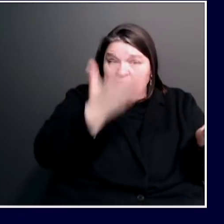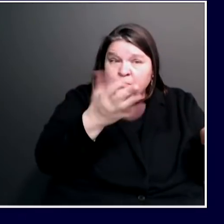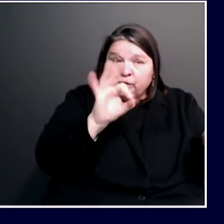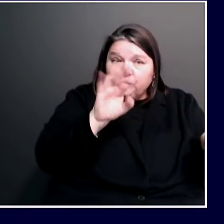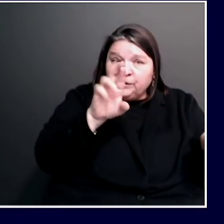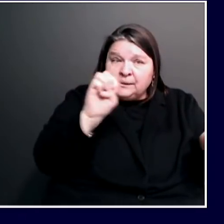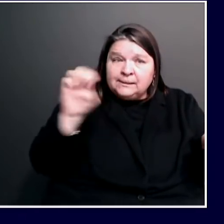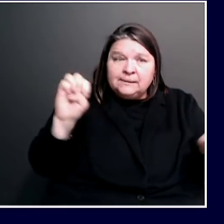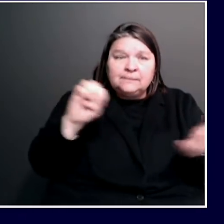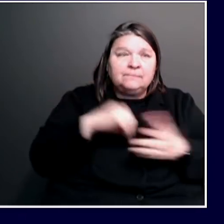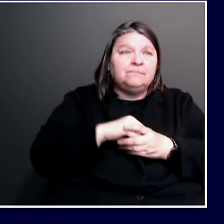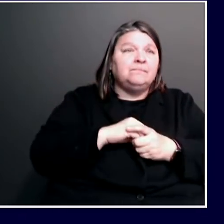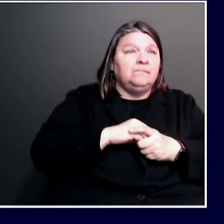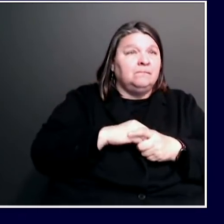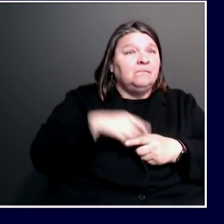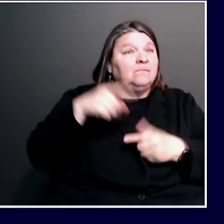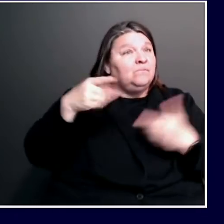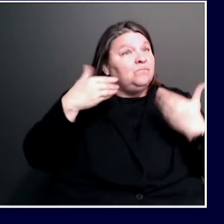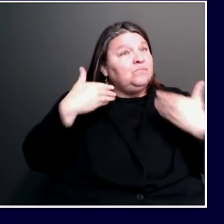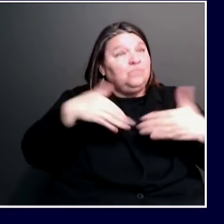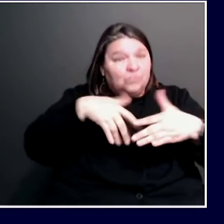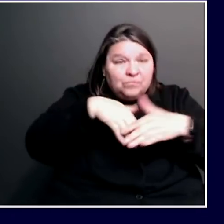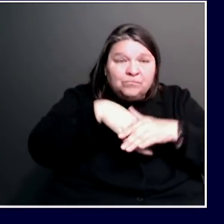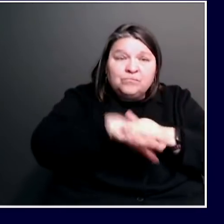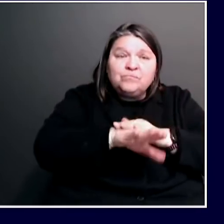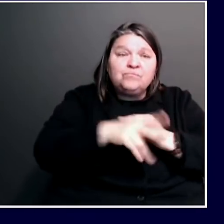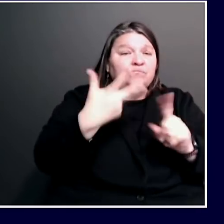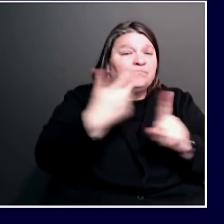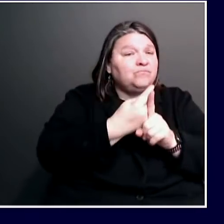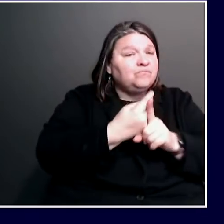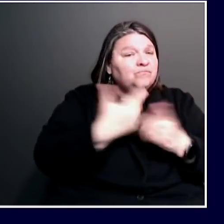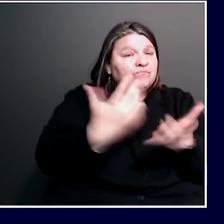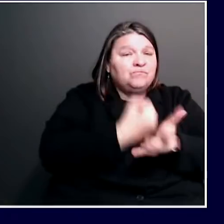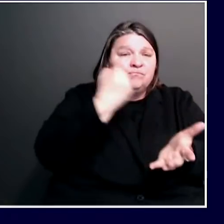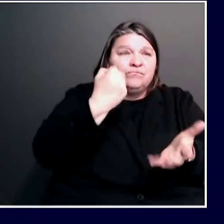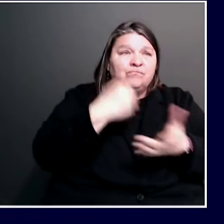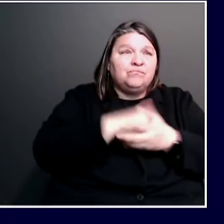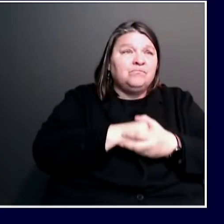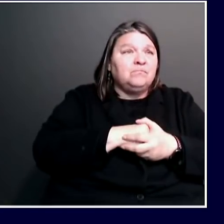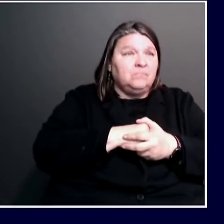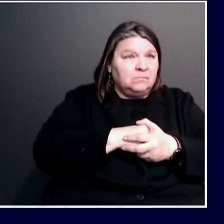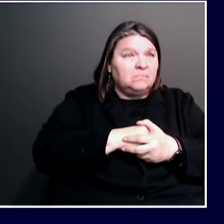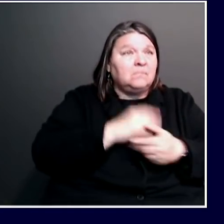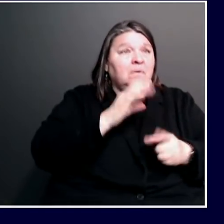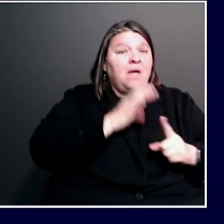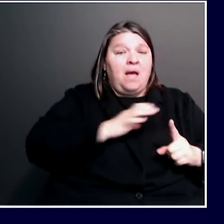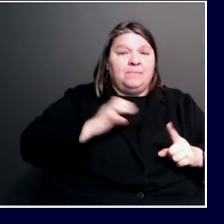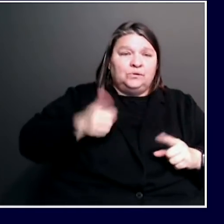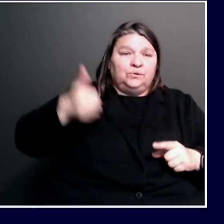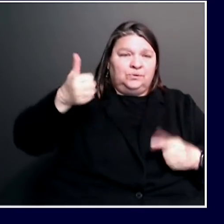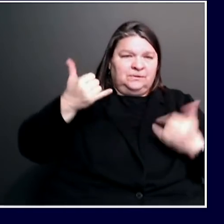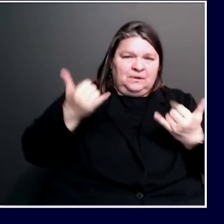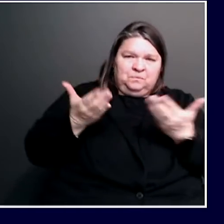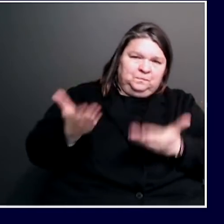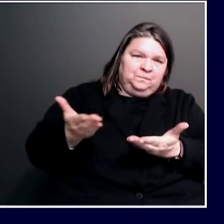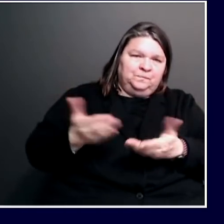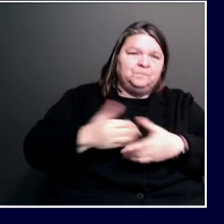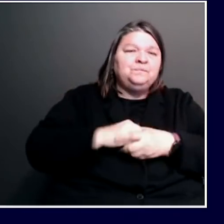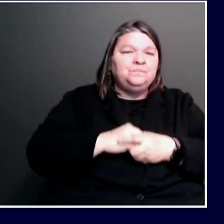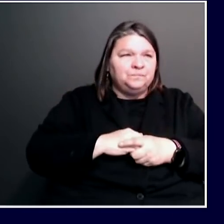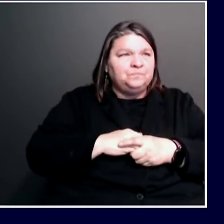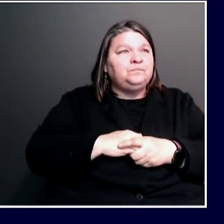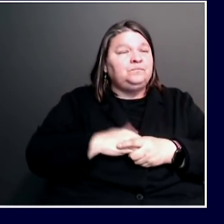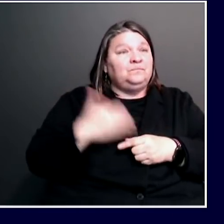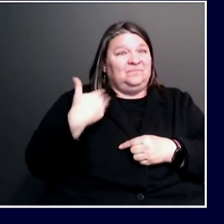are welcome. Commissioner, I'll turn things over to you. Thank you. Last Friday, Governor Mills launched a